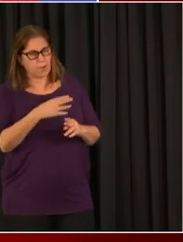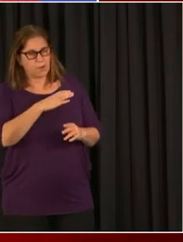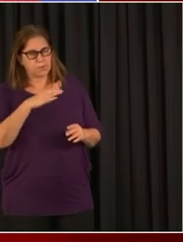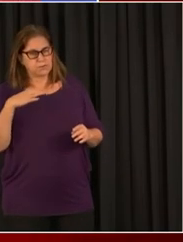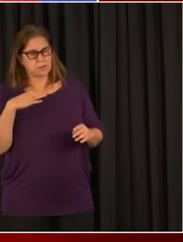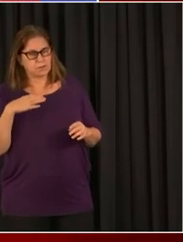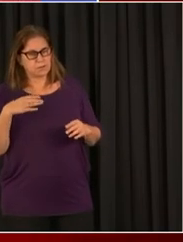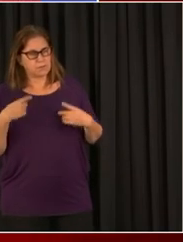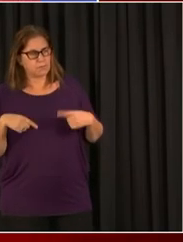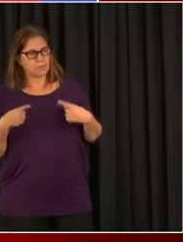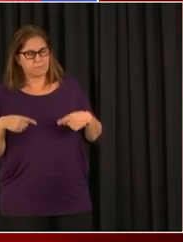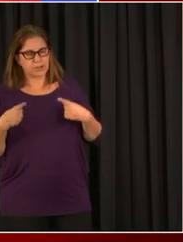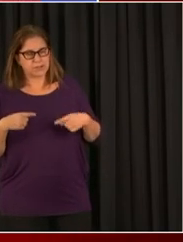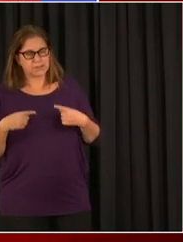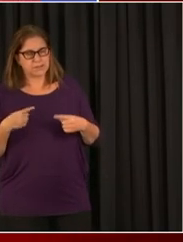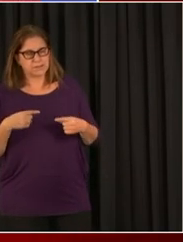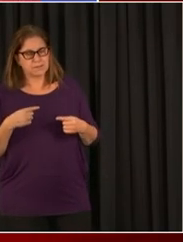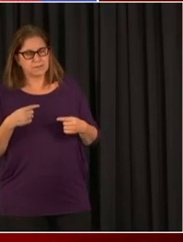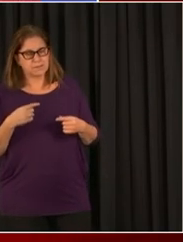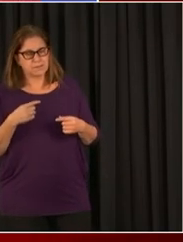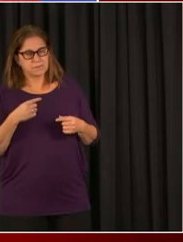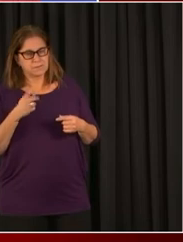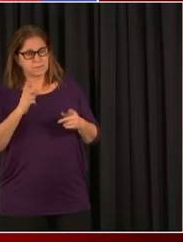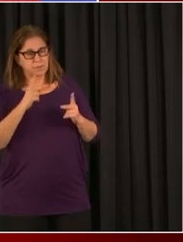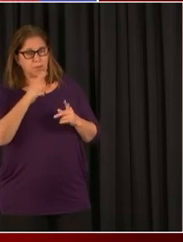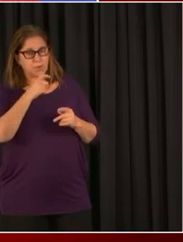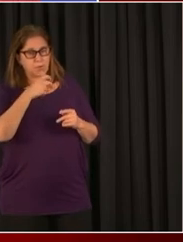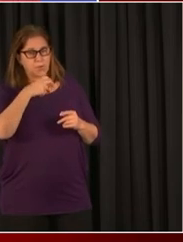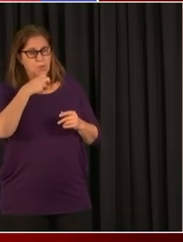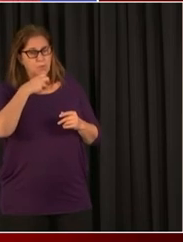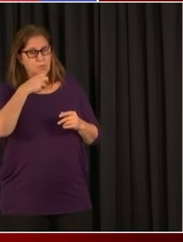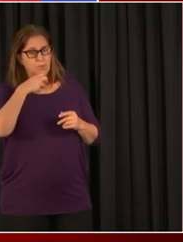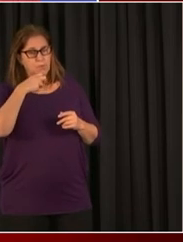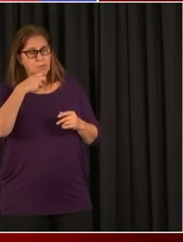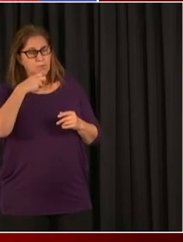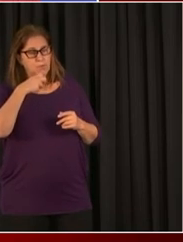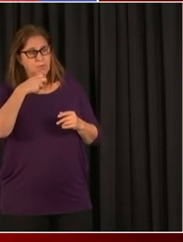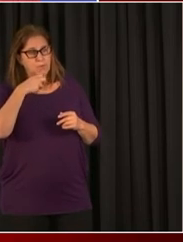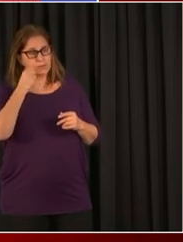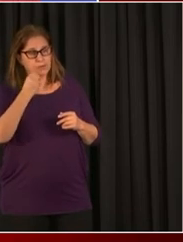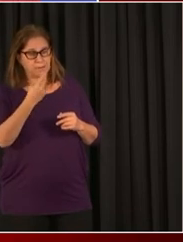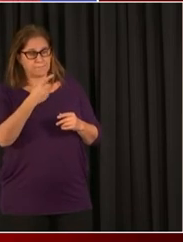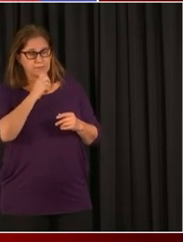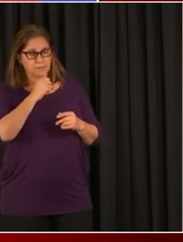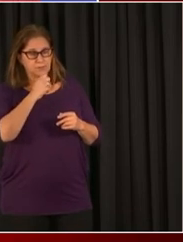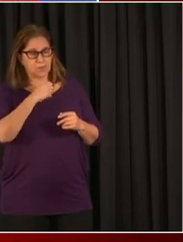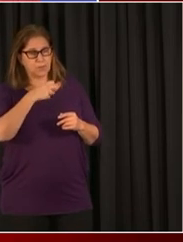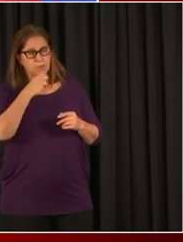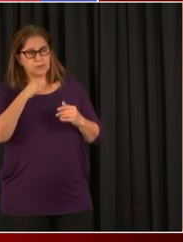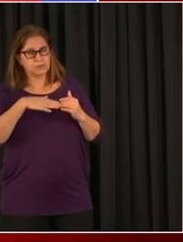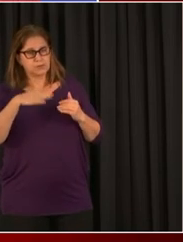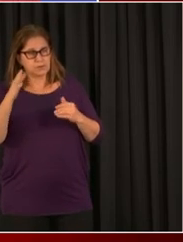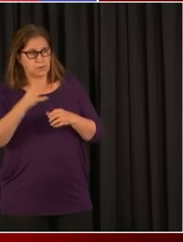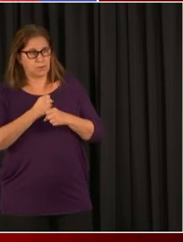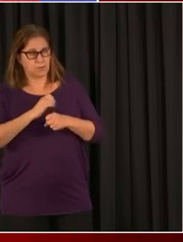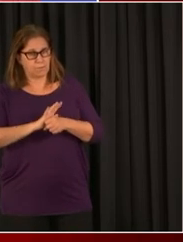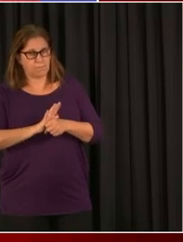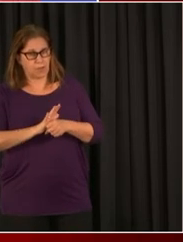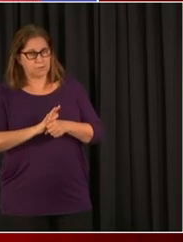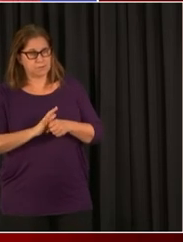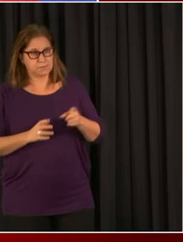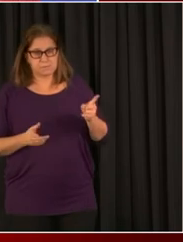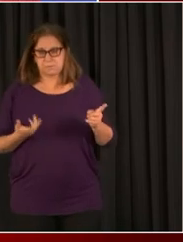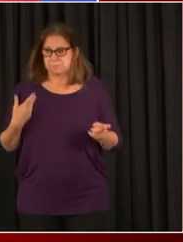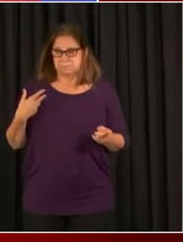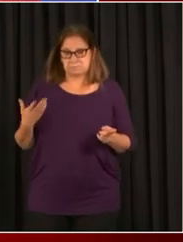to get vaccinations without parental consent. What's your thought on that? To be honest with you, Sam, I didn't know that was